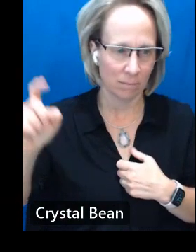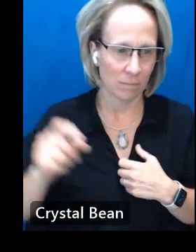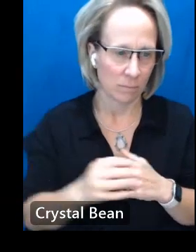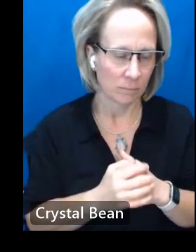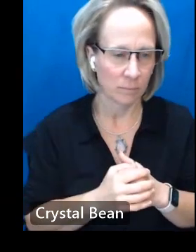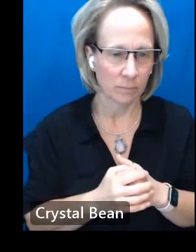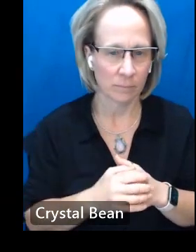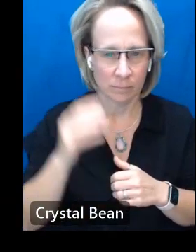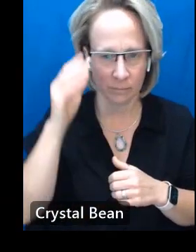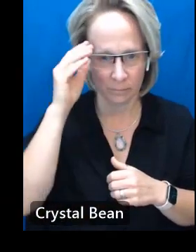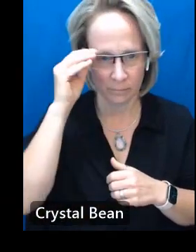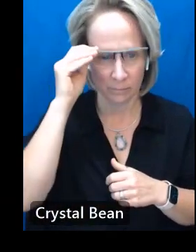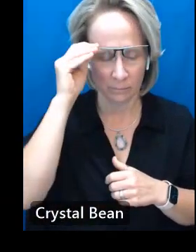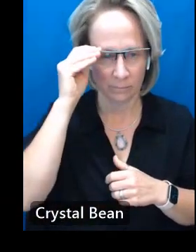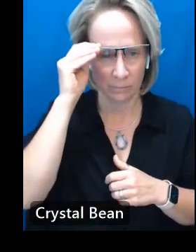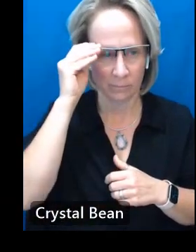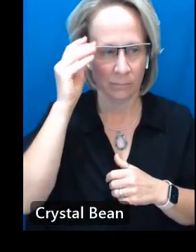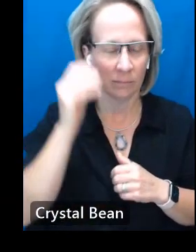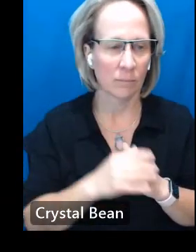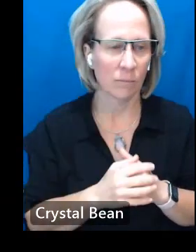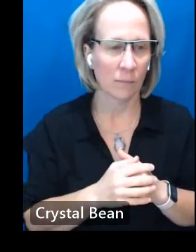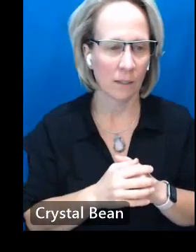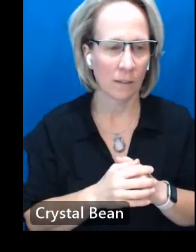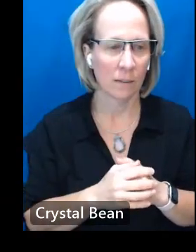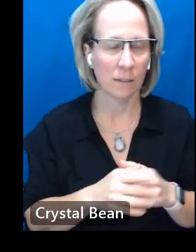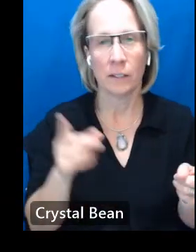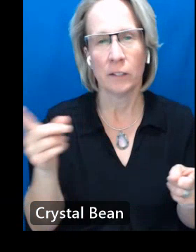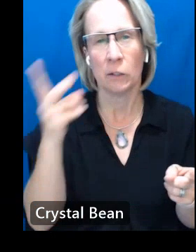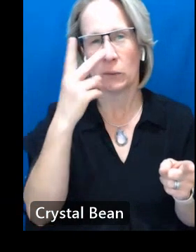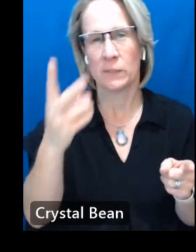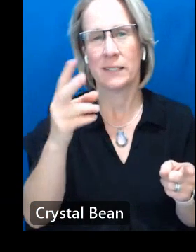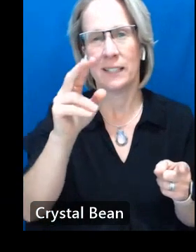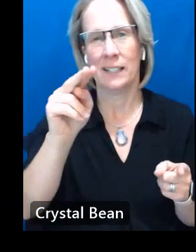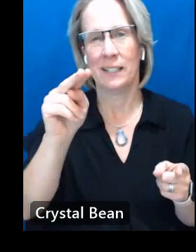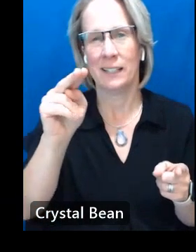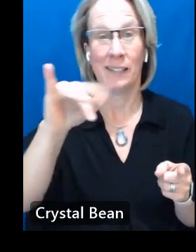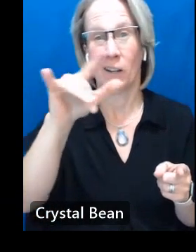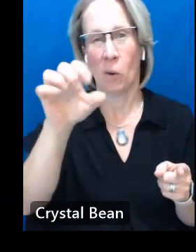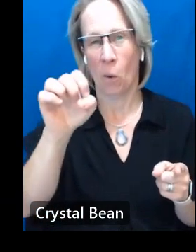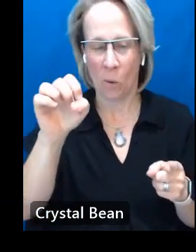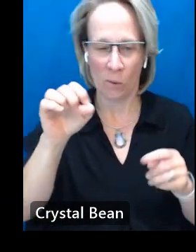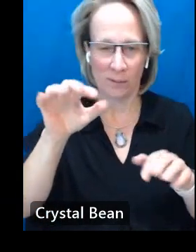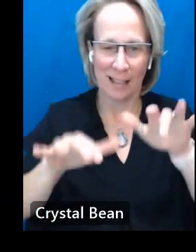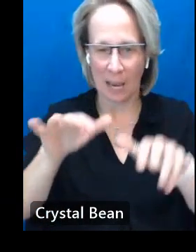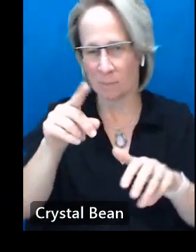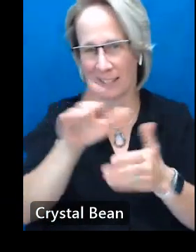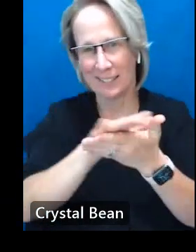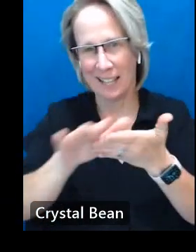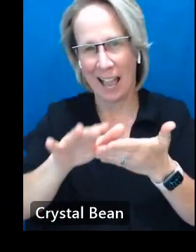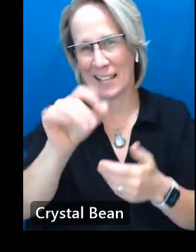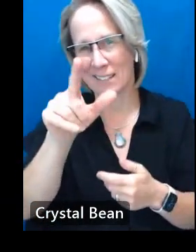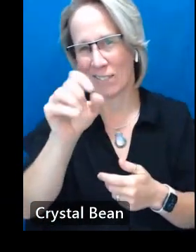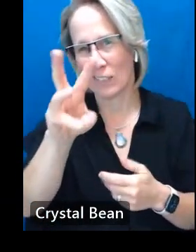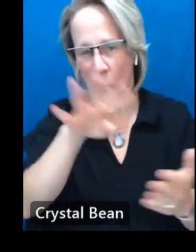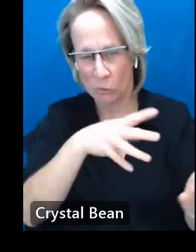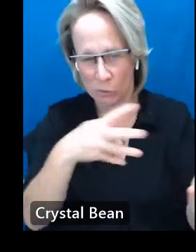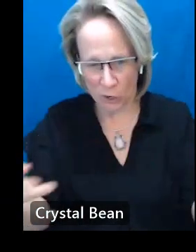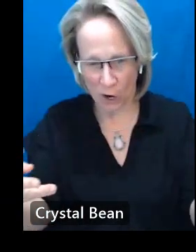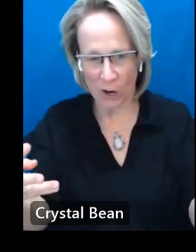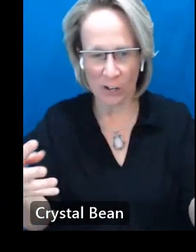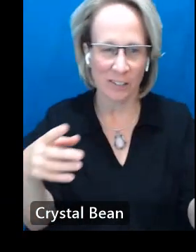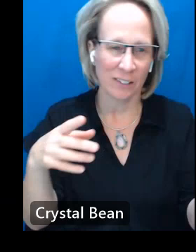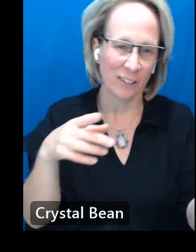So you see Nicole typed out this nice flow chart for you. So enter your fund, your fiscal year, and your accounting period.